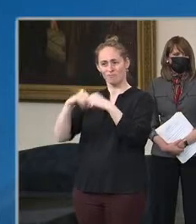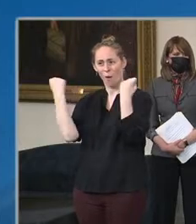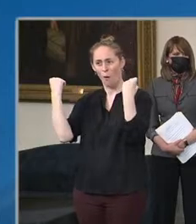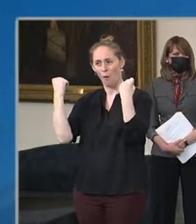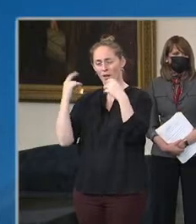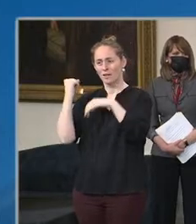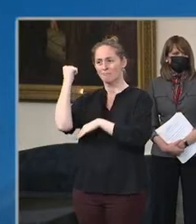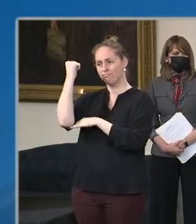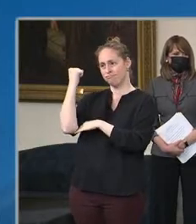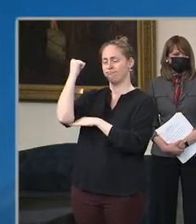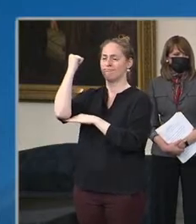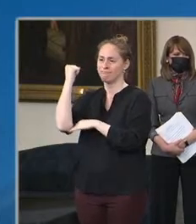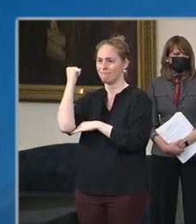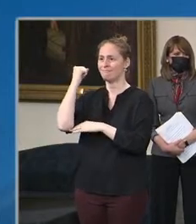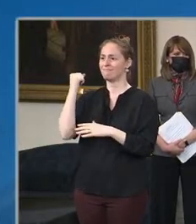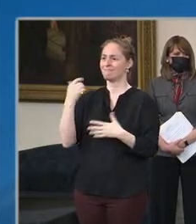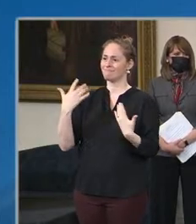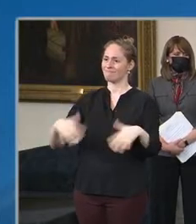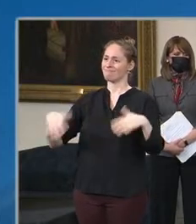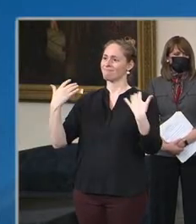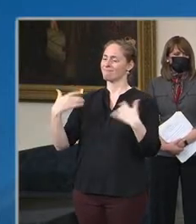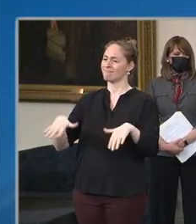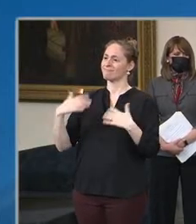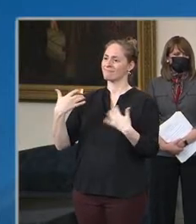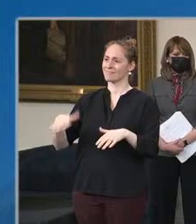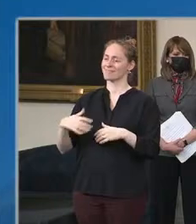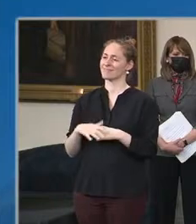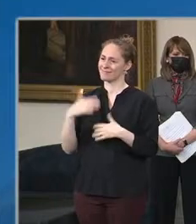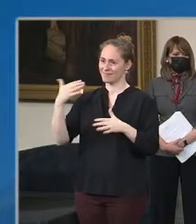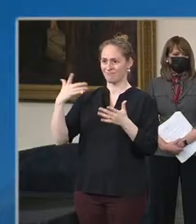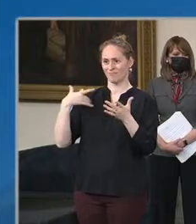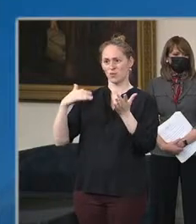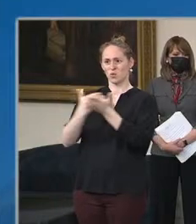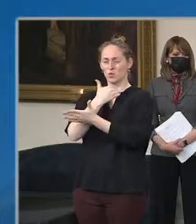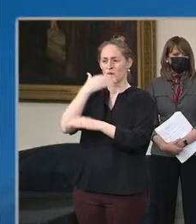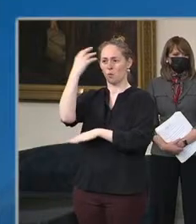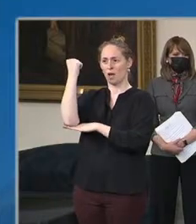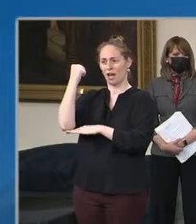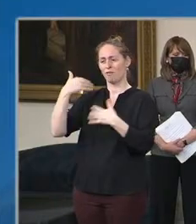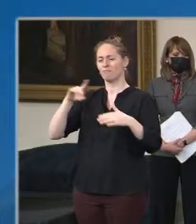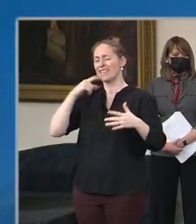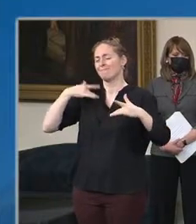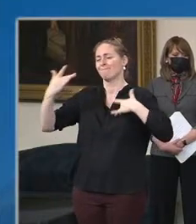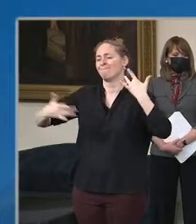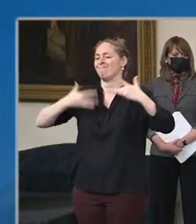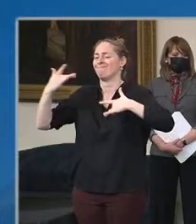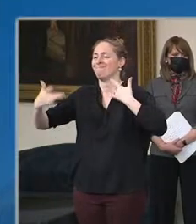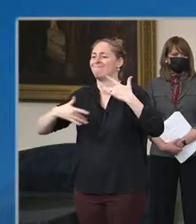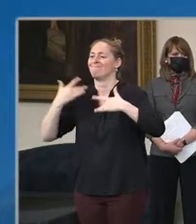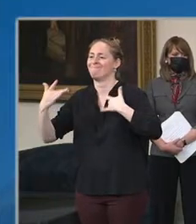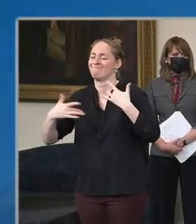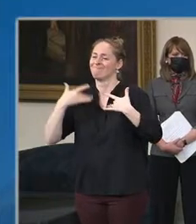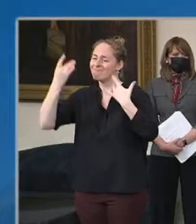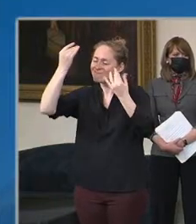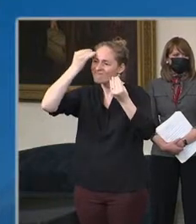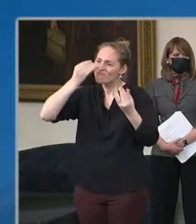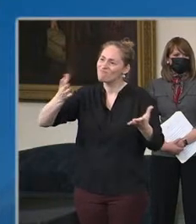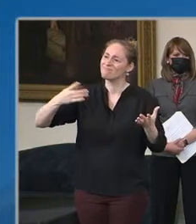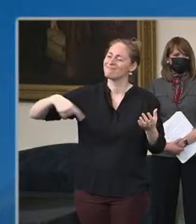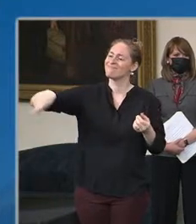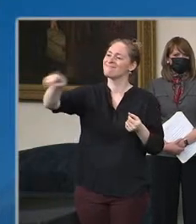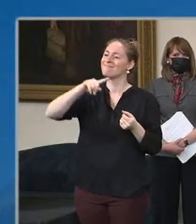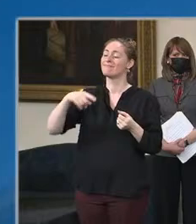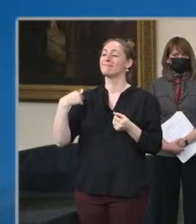those records are shattered. And I'm pleased to announce that we have finished our review process for the